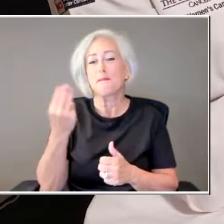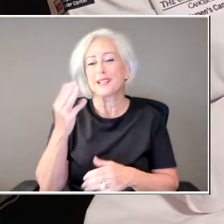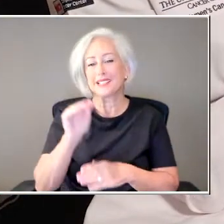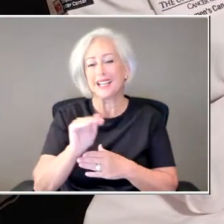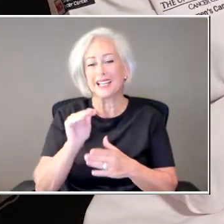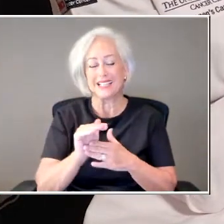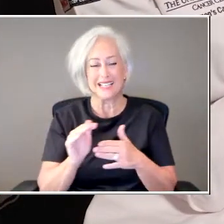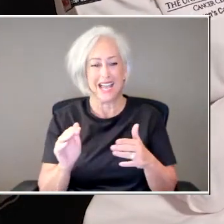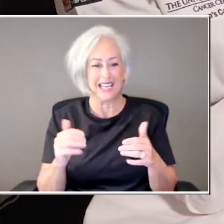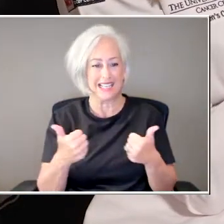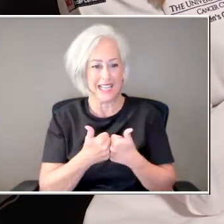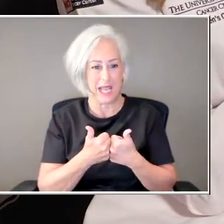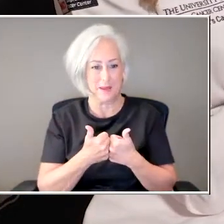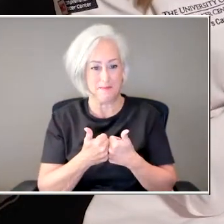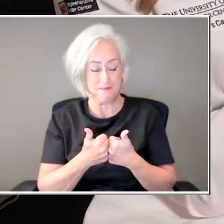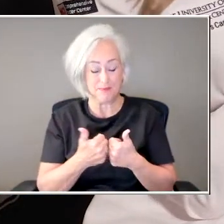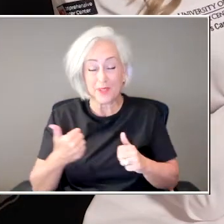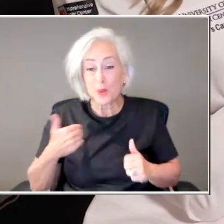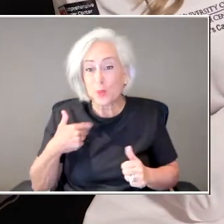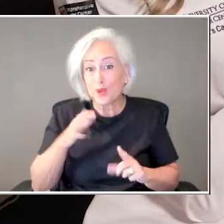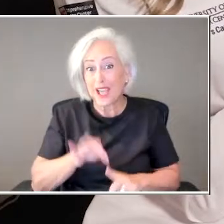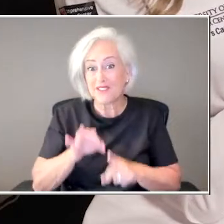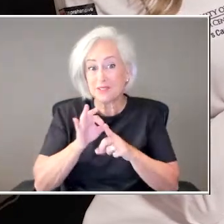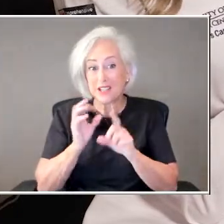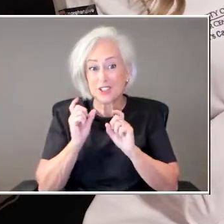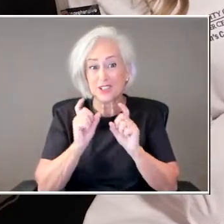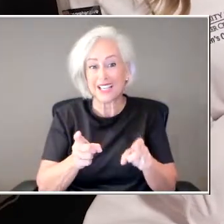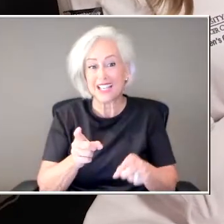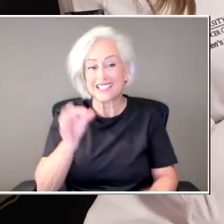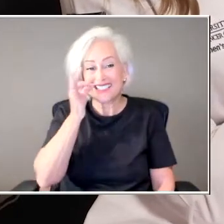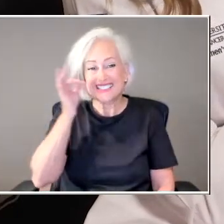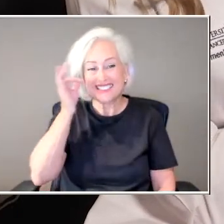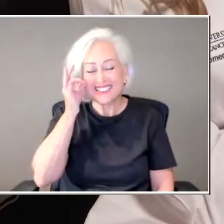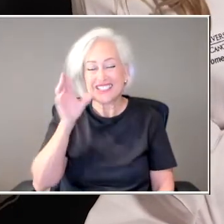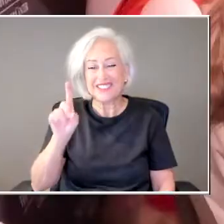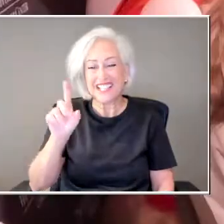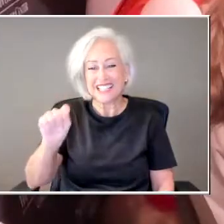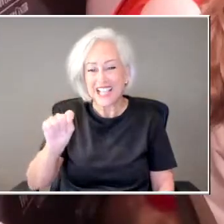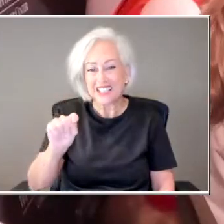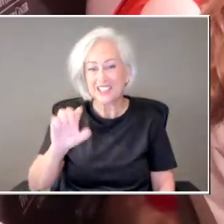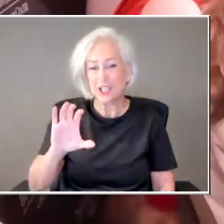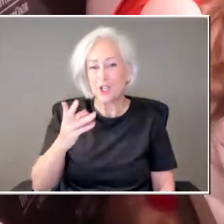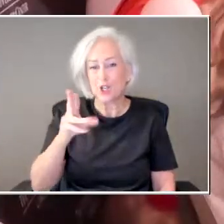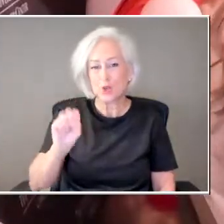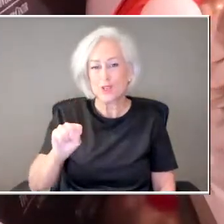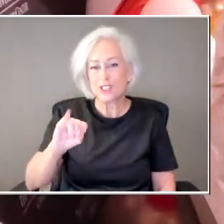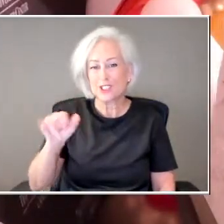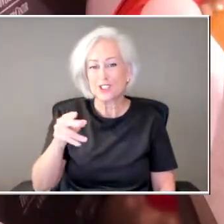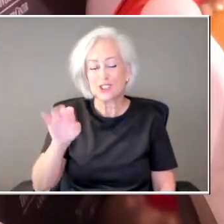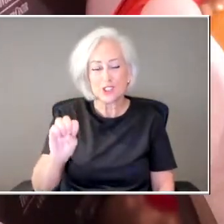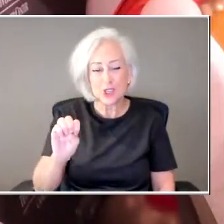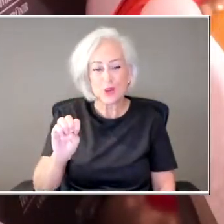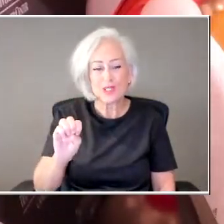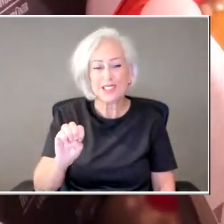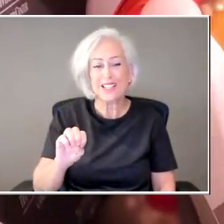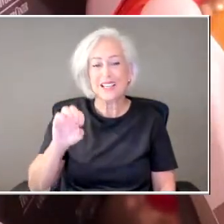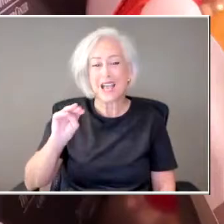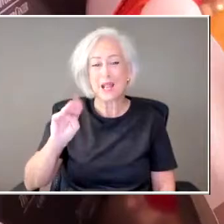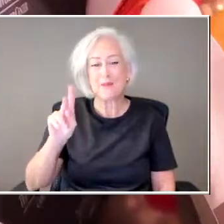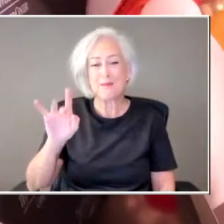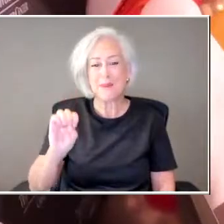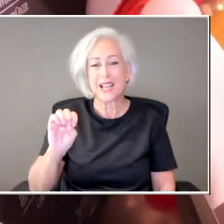guests. Chiefs defensive tackles, Chris Jones and Mike Pennell. Oh my God.